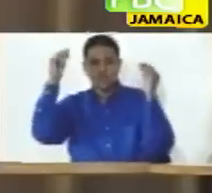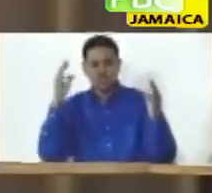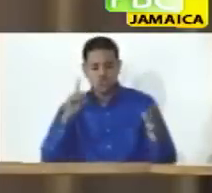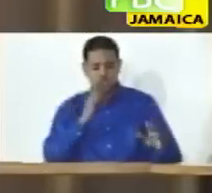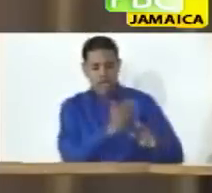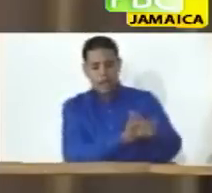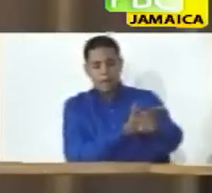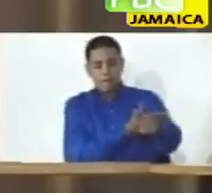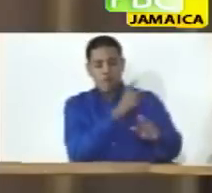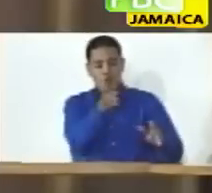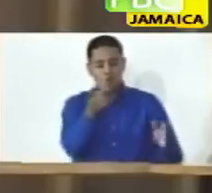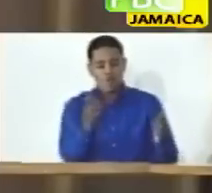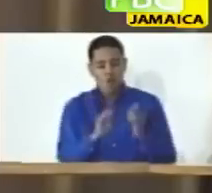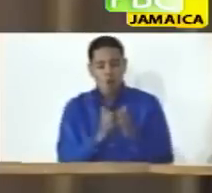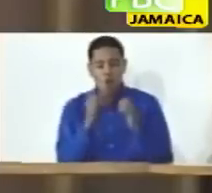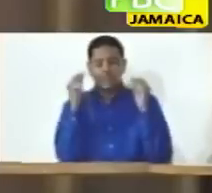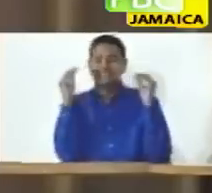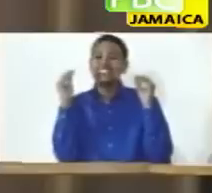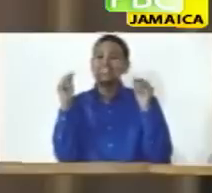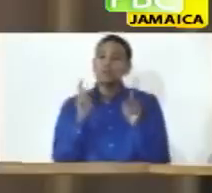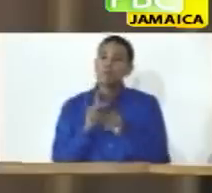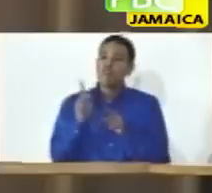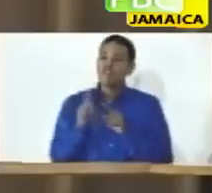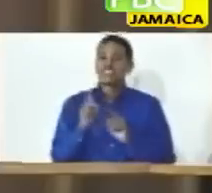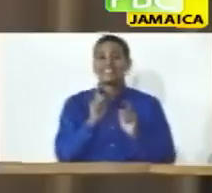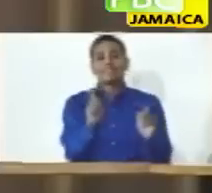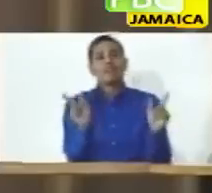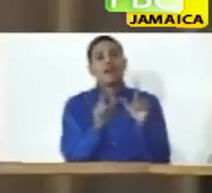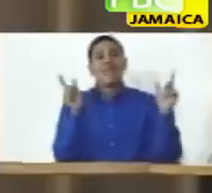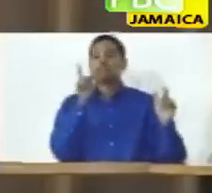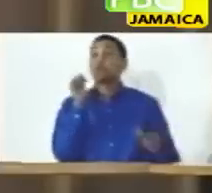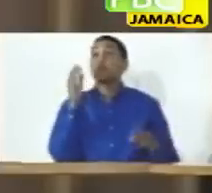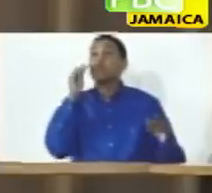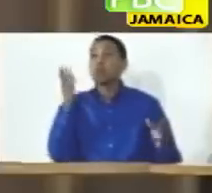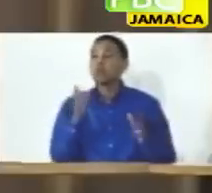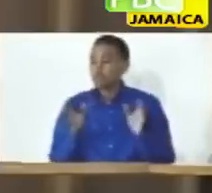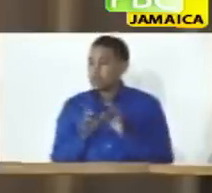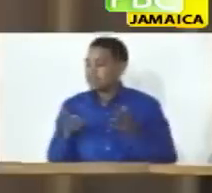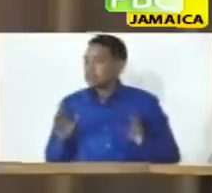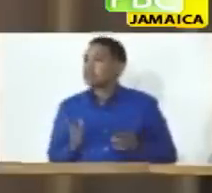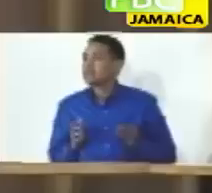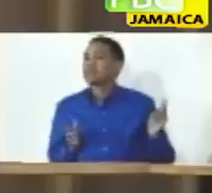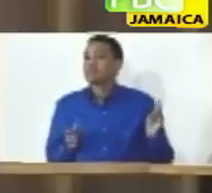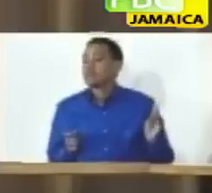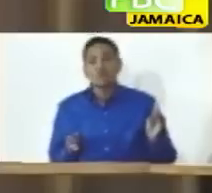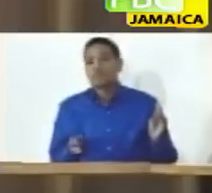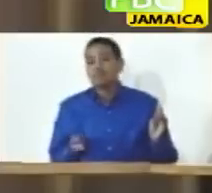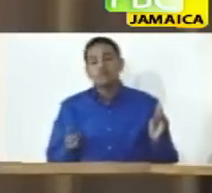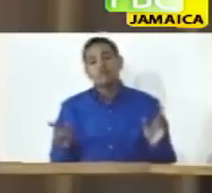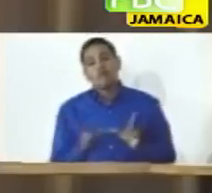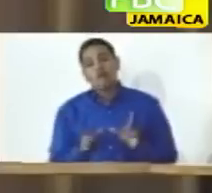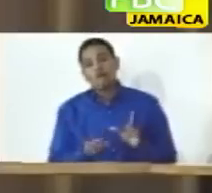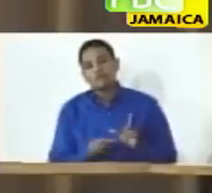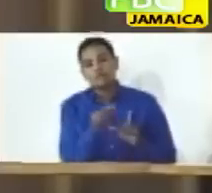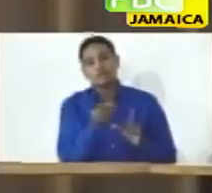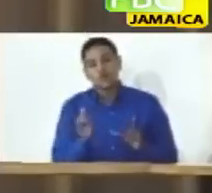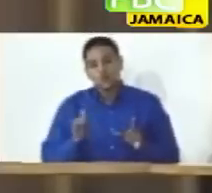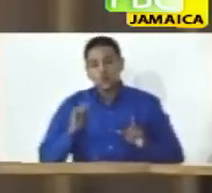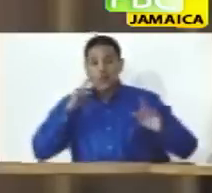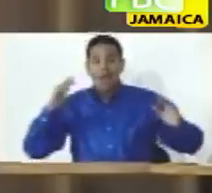improve the status of the teaching profession. The Higher Education Bill,